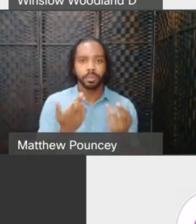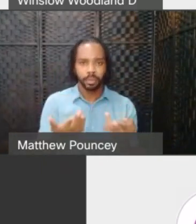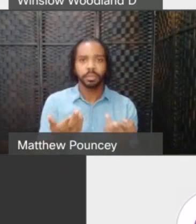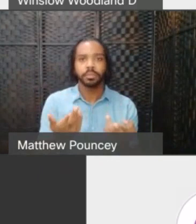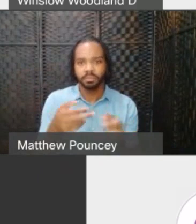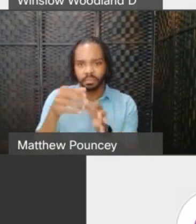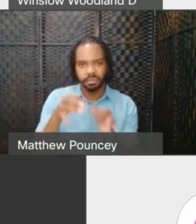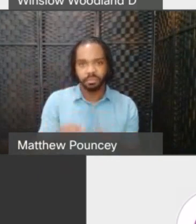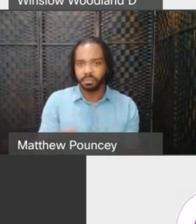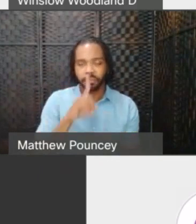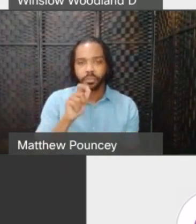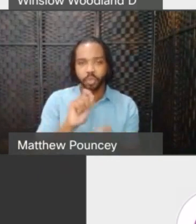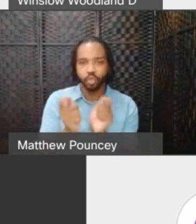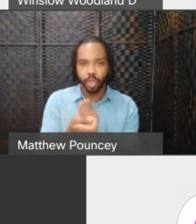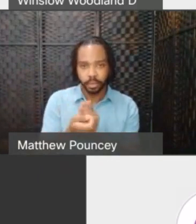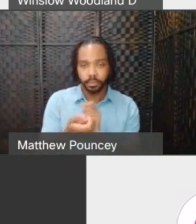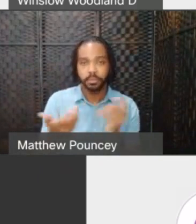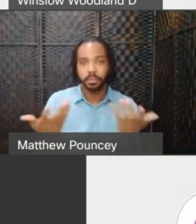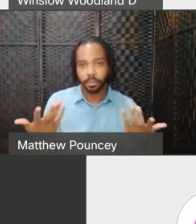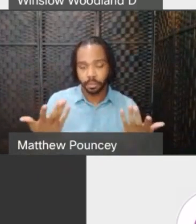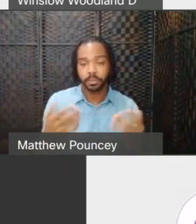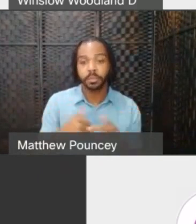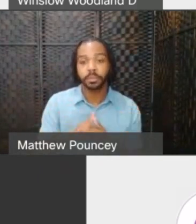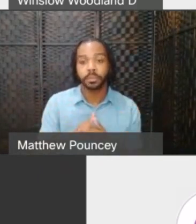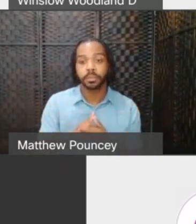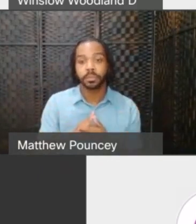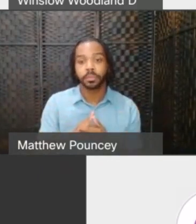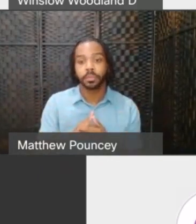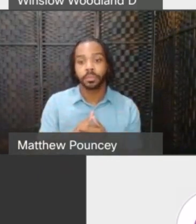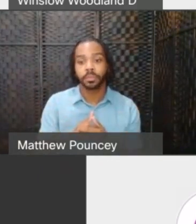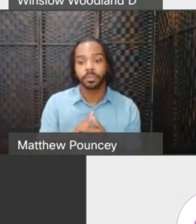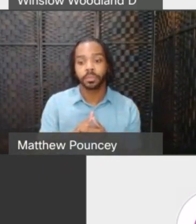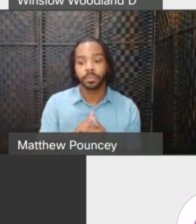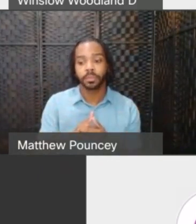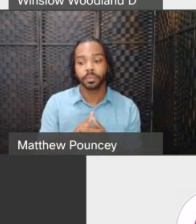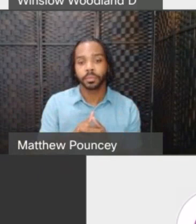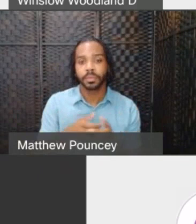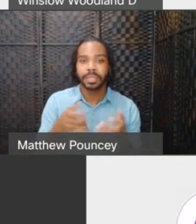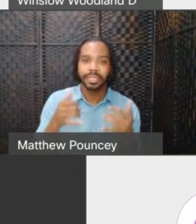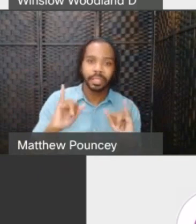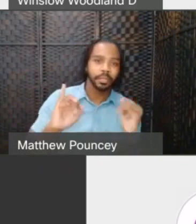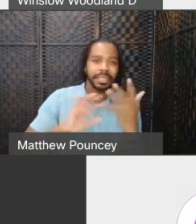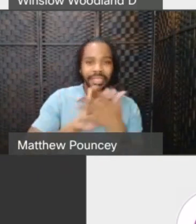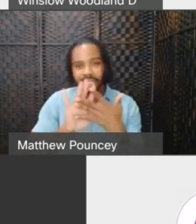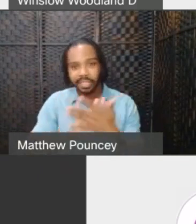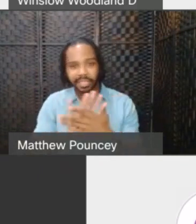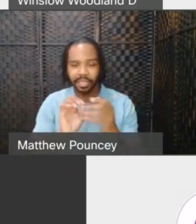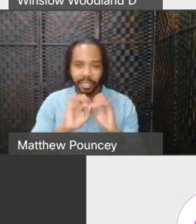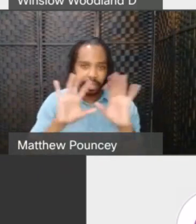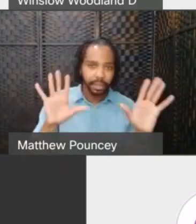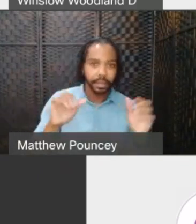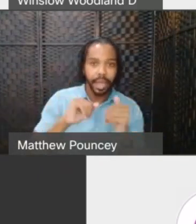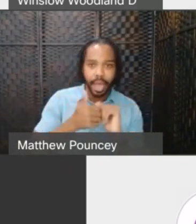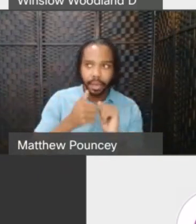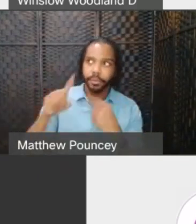would not change unless that happens. And so it's still unclear how or if the CDC